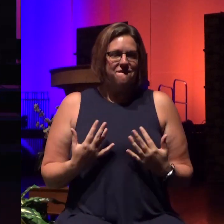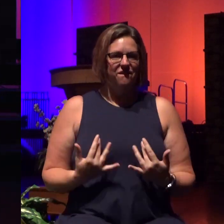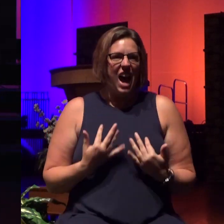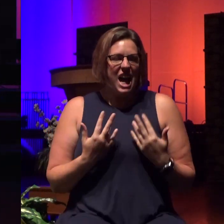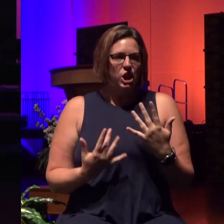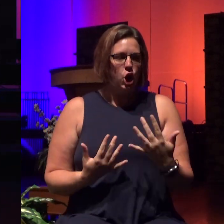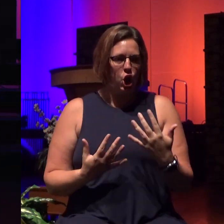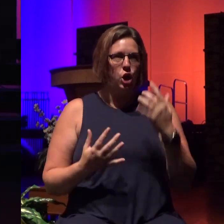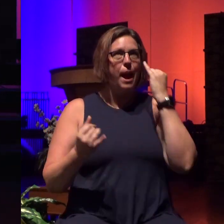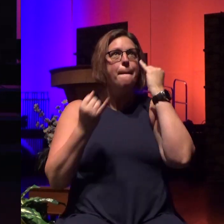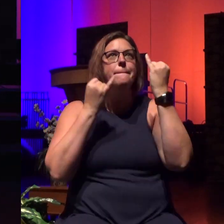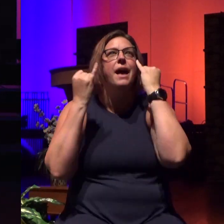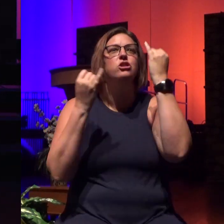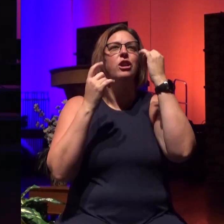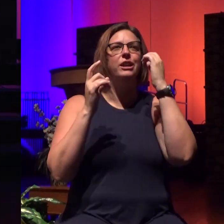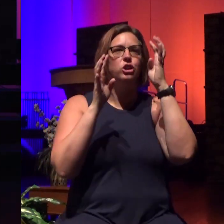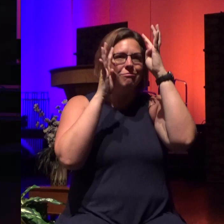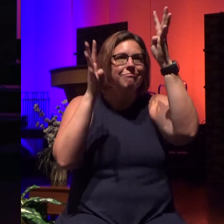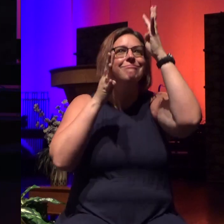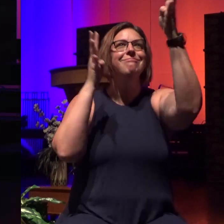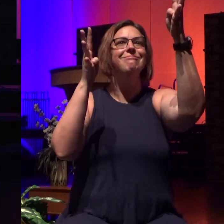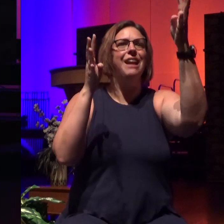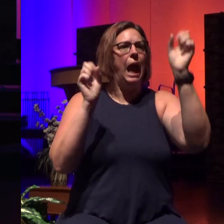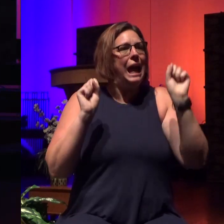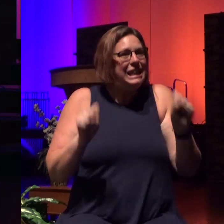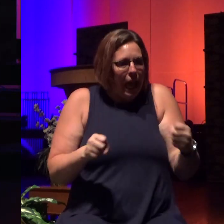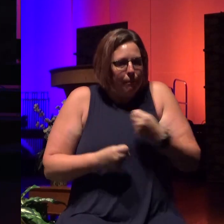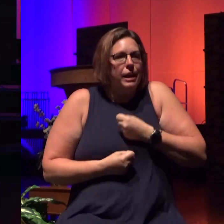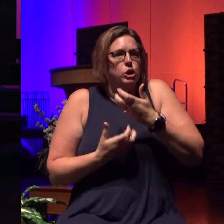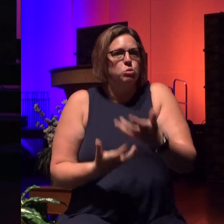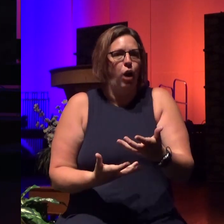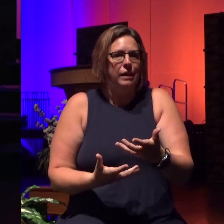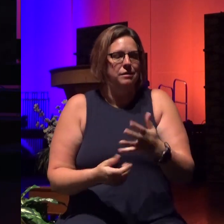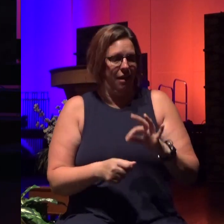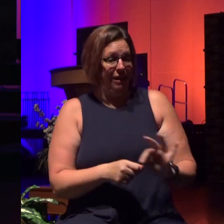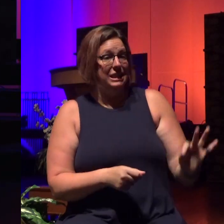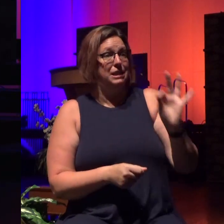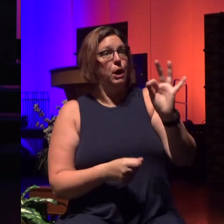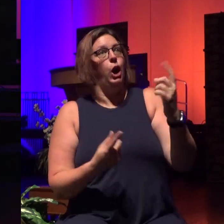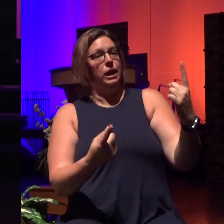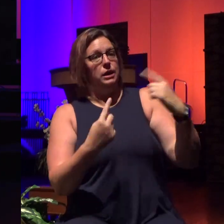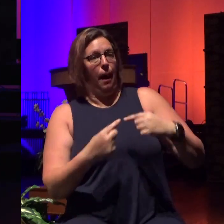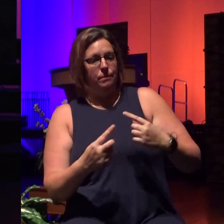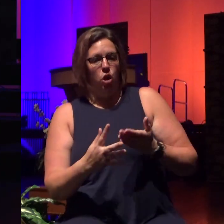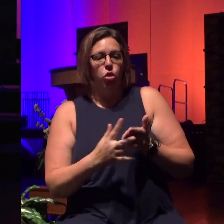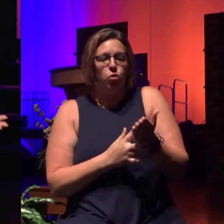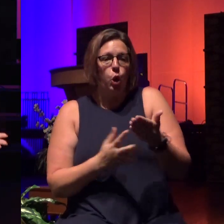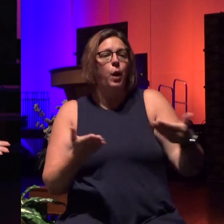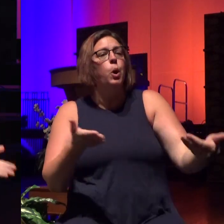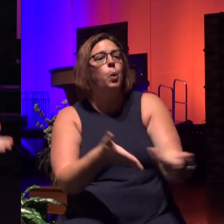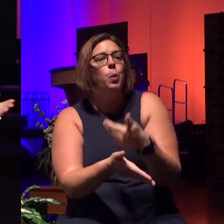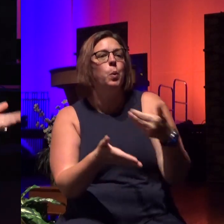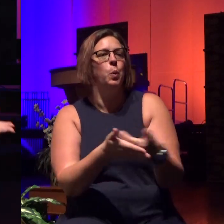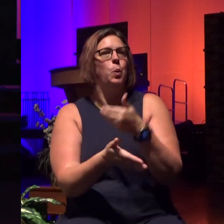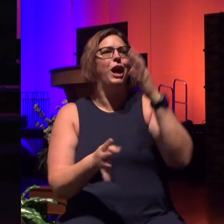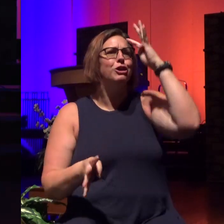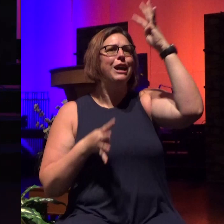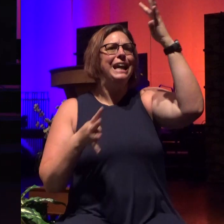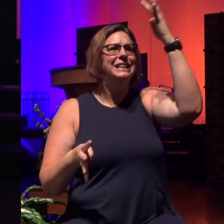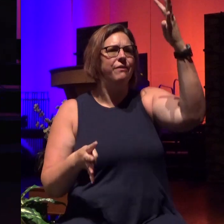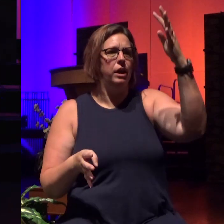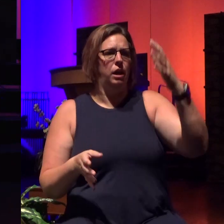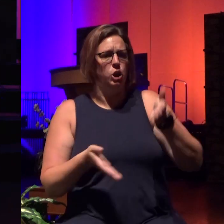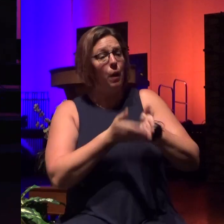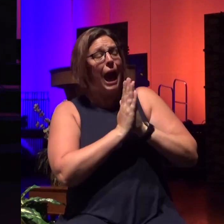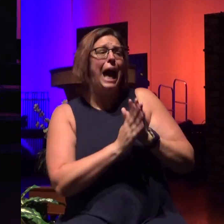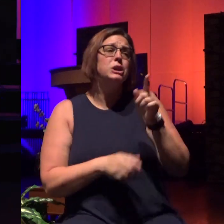be expressed through you. The Spirit comes to you with a new and fresh creativity. You need not ask what others have done or